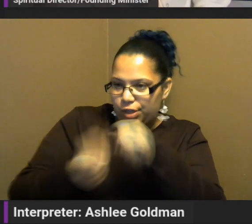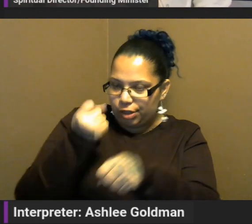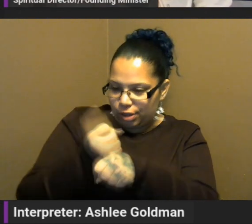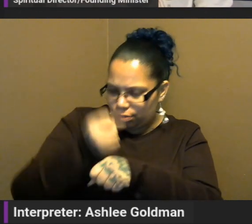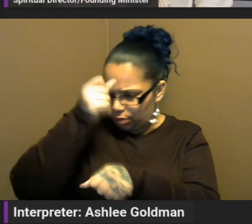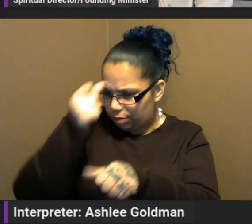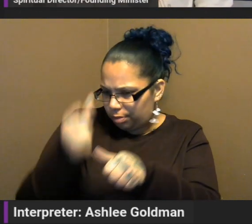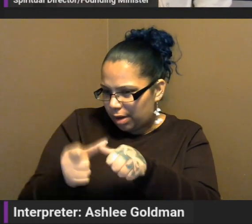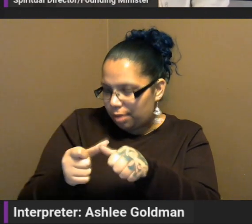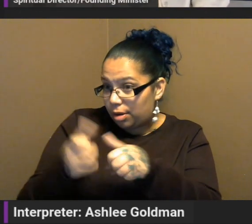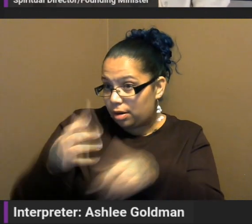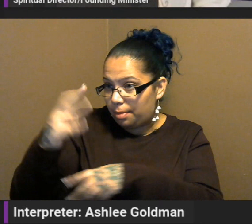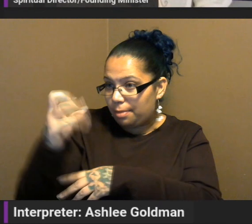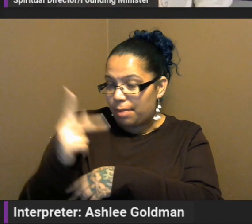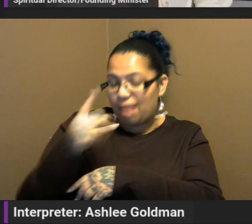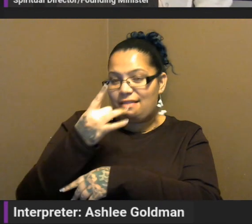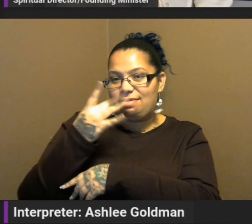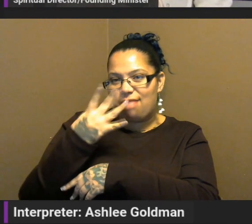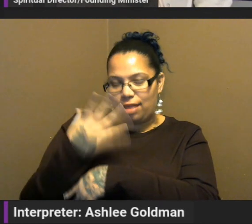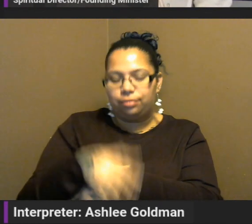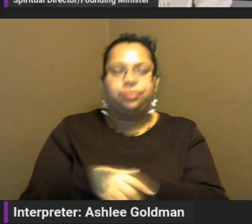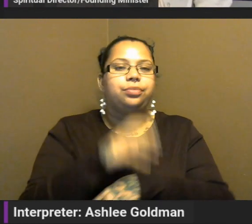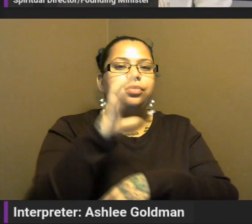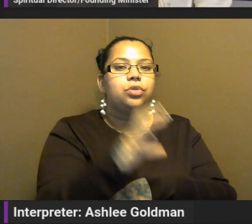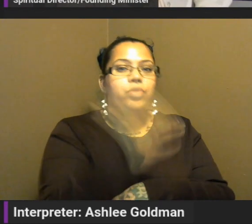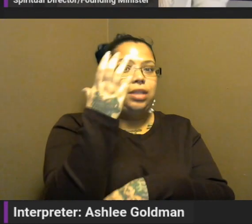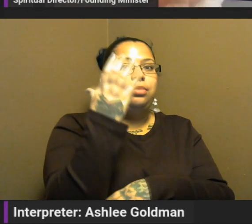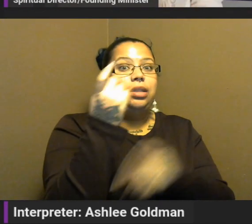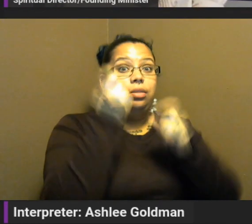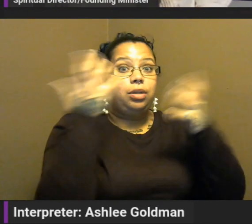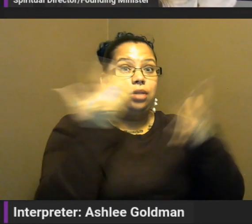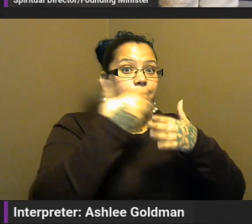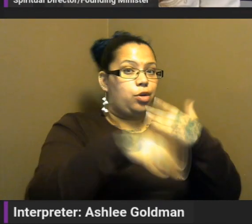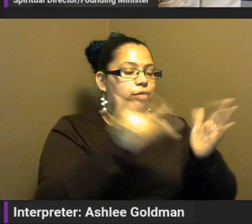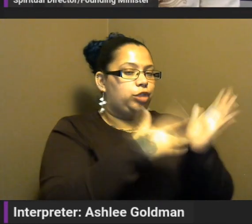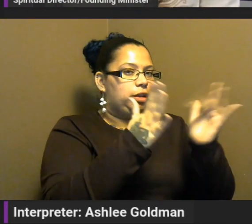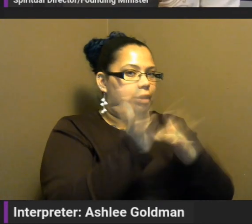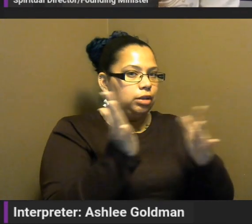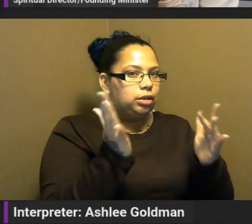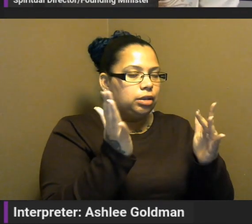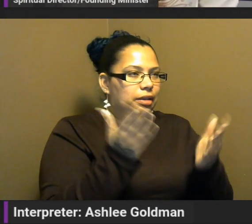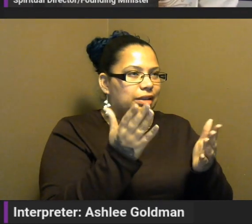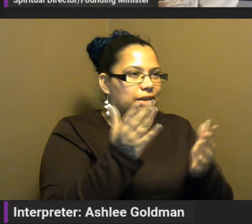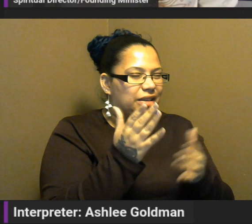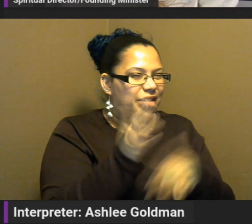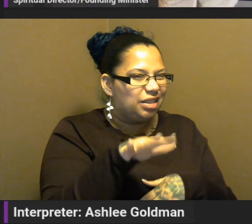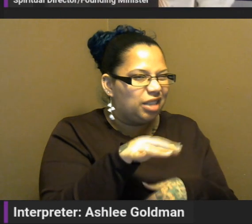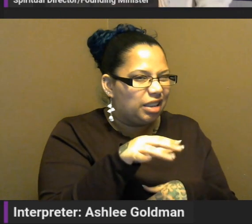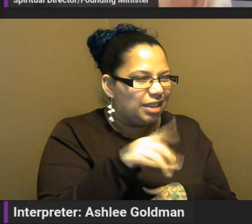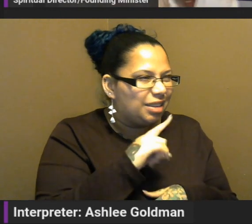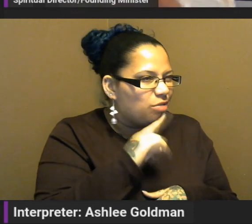of light. Christmas celebrates the birth of Jesus, which he really wasn't.